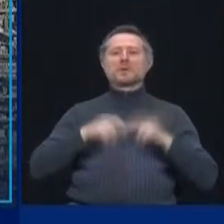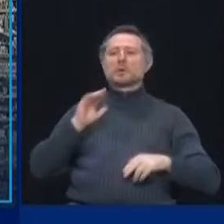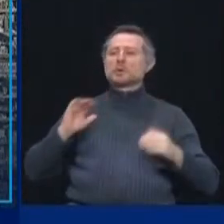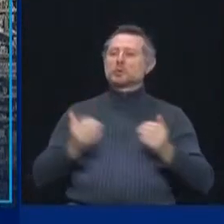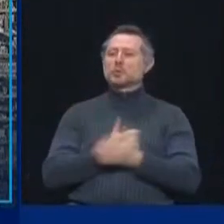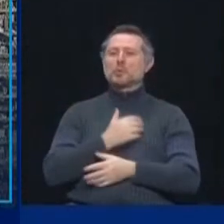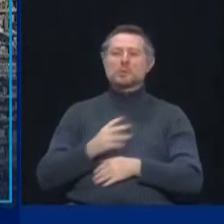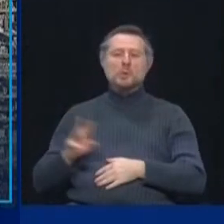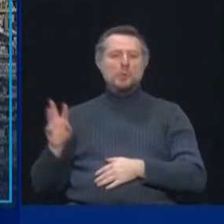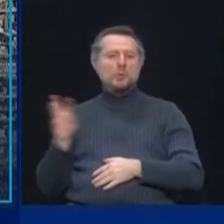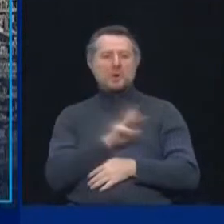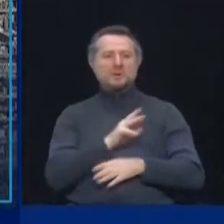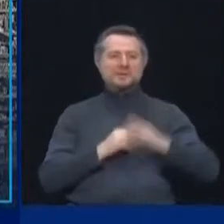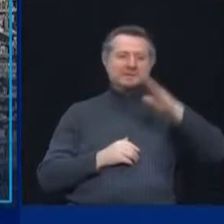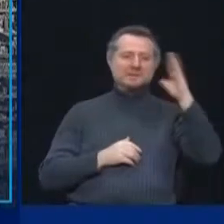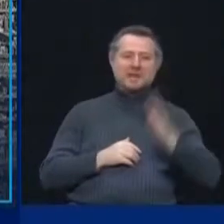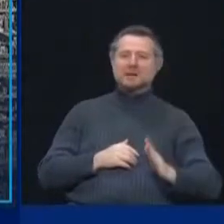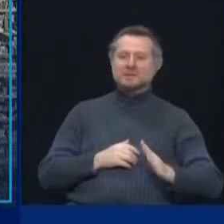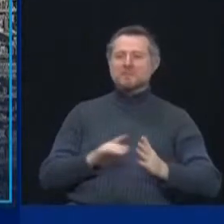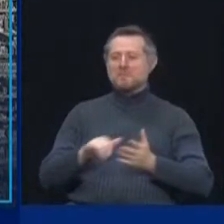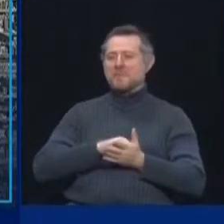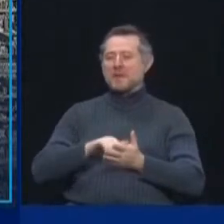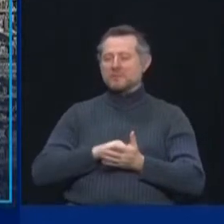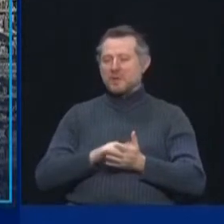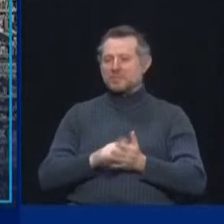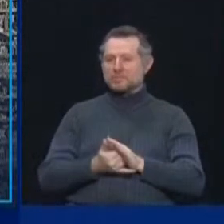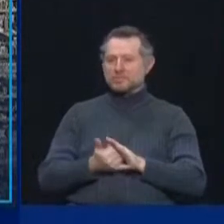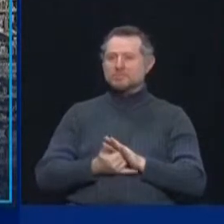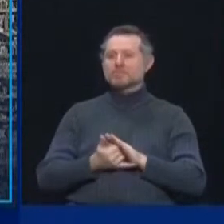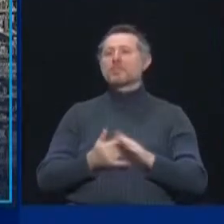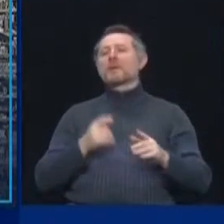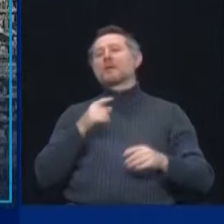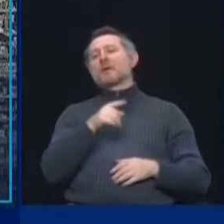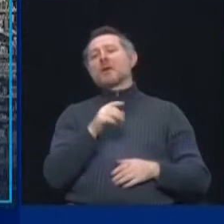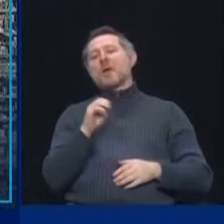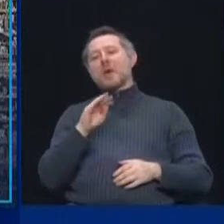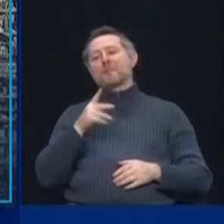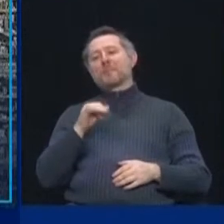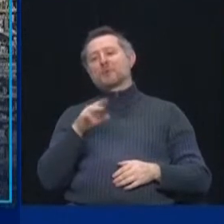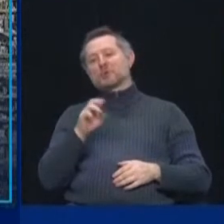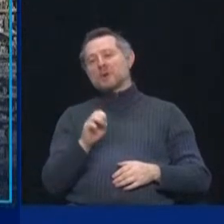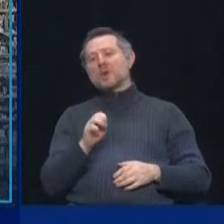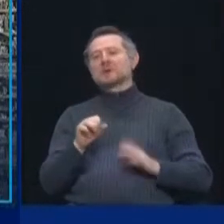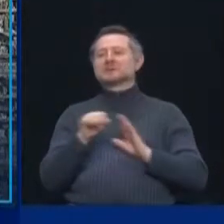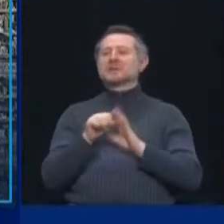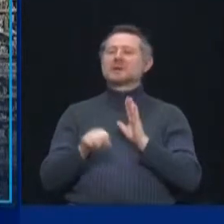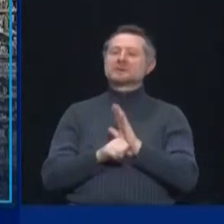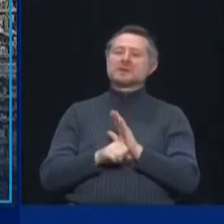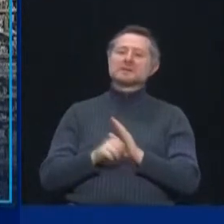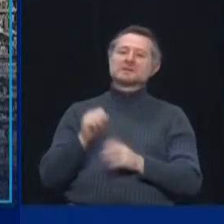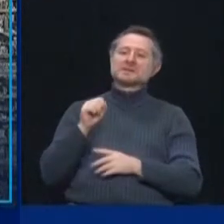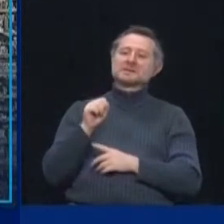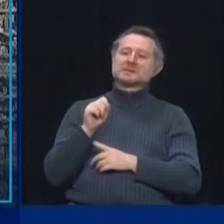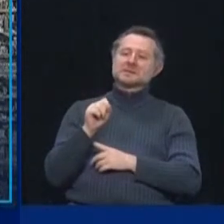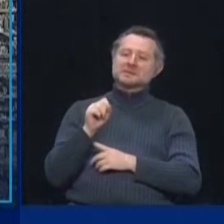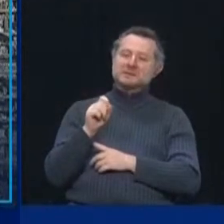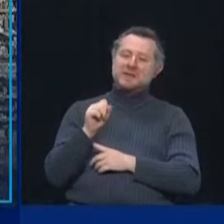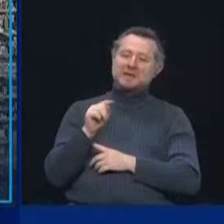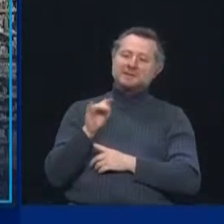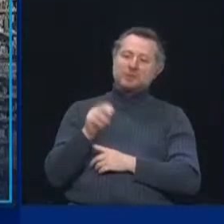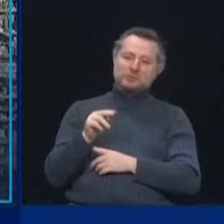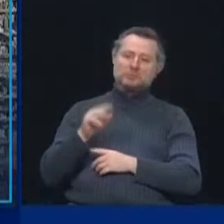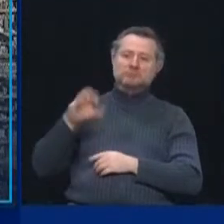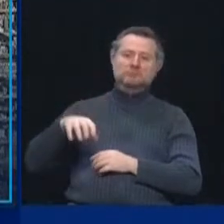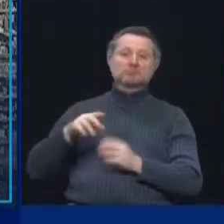side of Manhattan with a new Empire State Station, which rebuilds the whole train station. Last